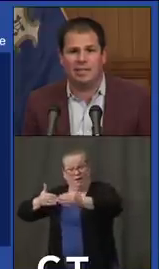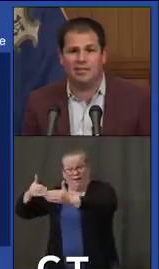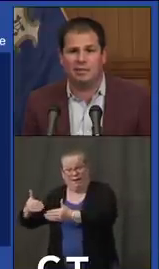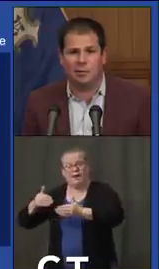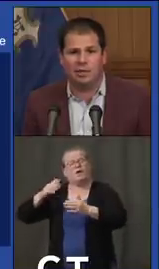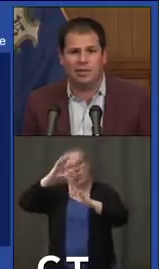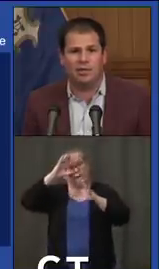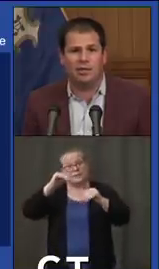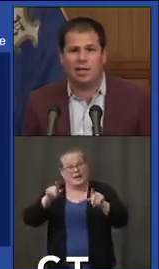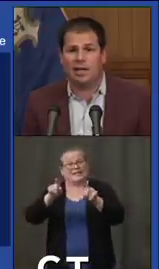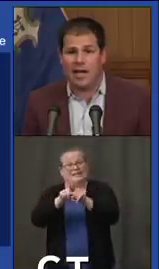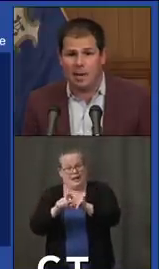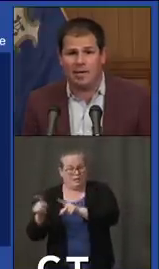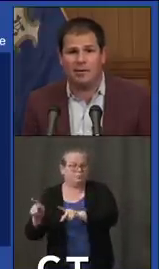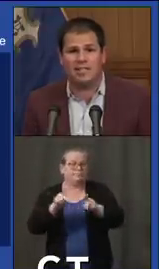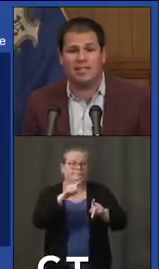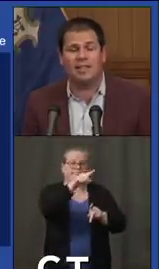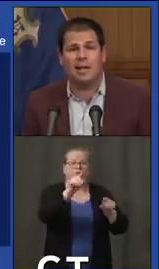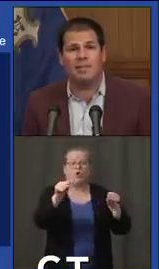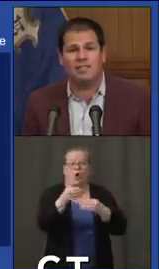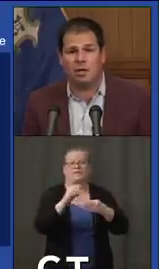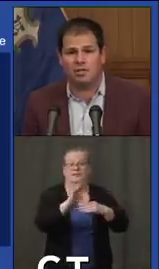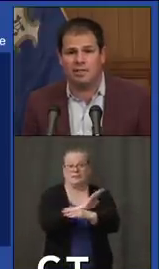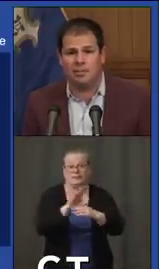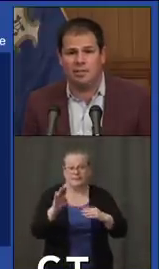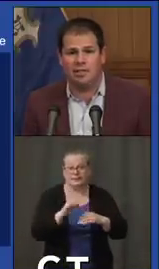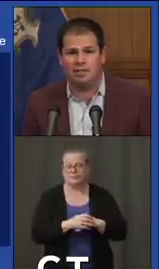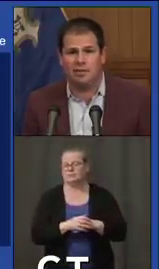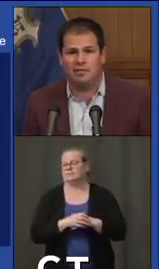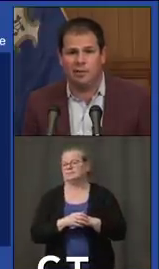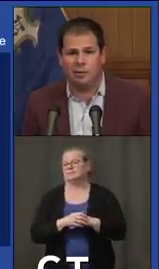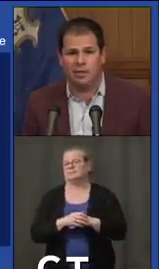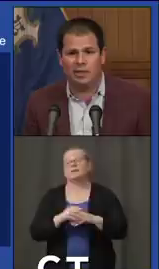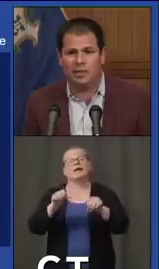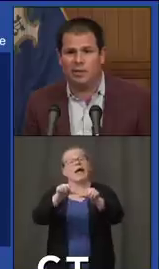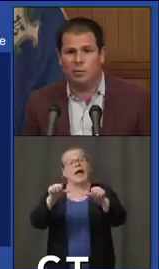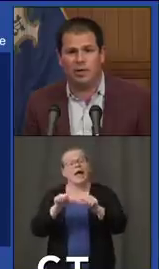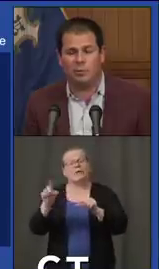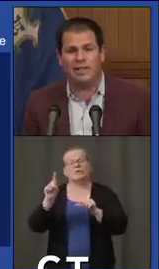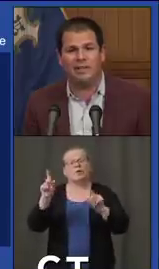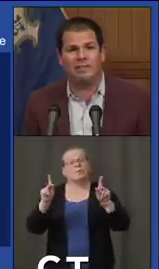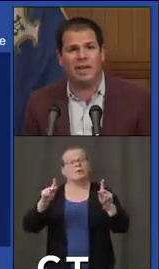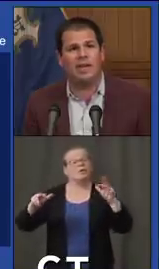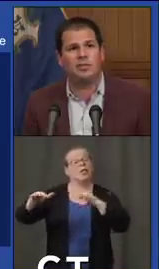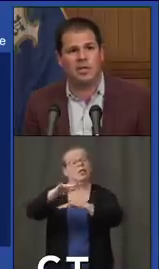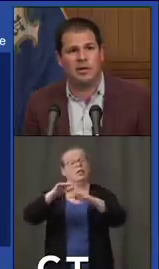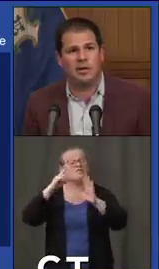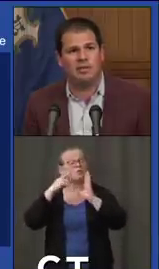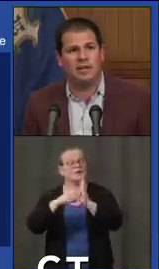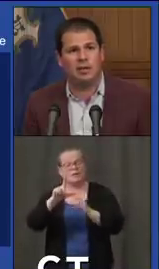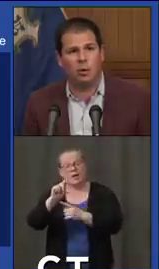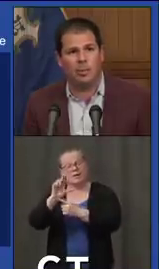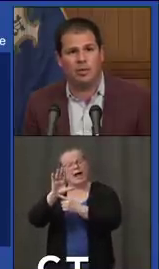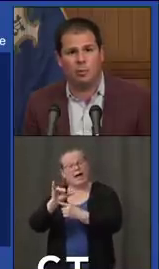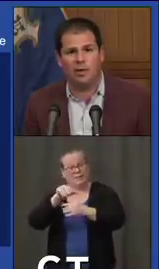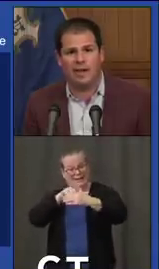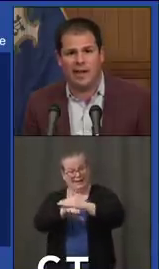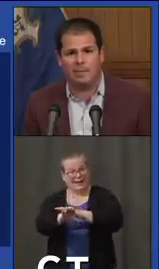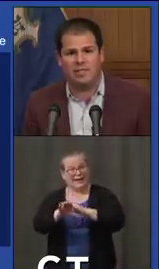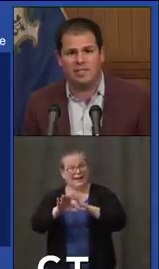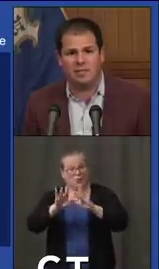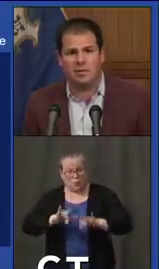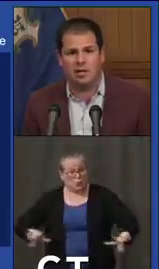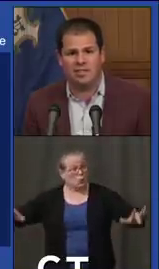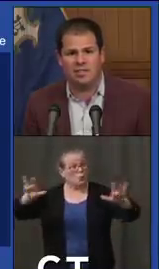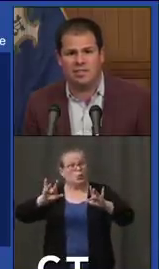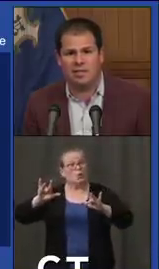need to be cleaned frequently. Common areas like lobbies also need to be cleaned very frequently. We're going to really limit any sharing of any equipment where that